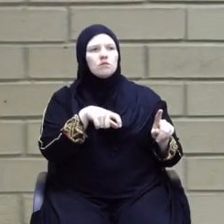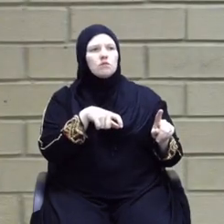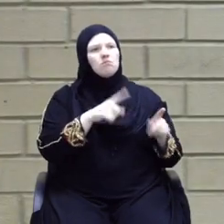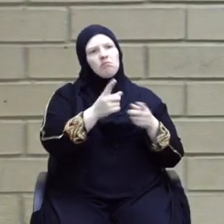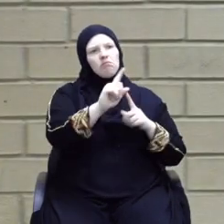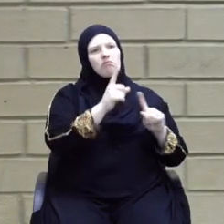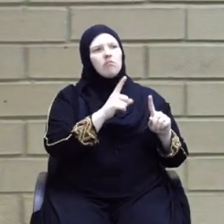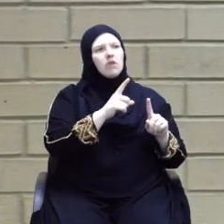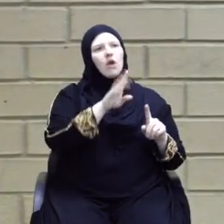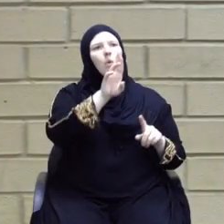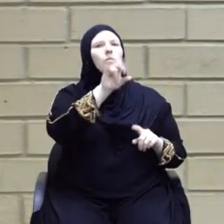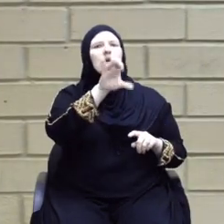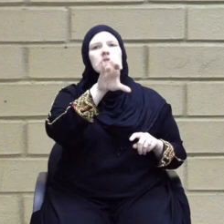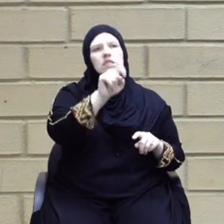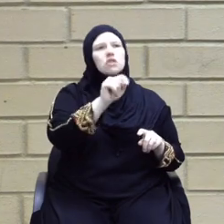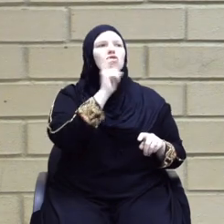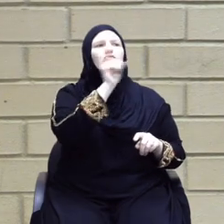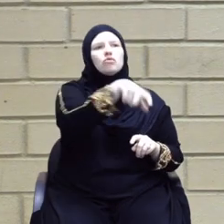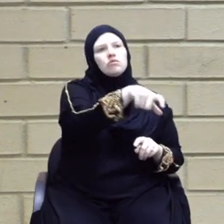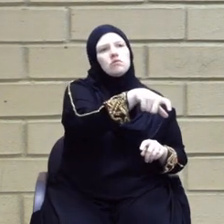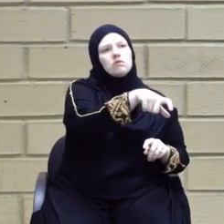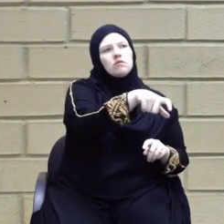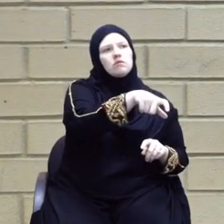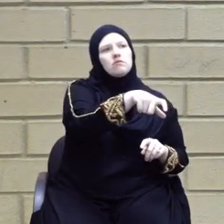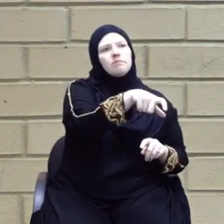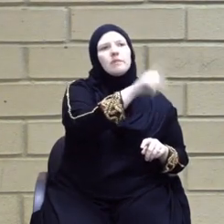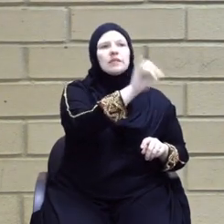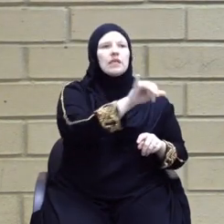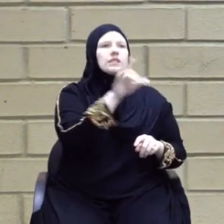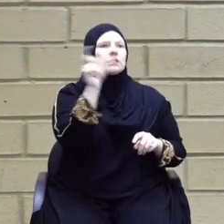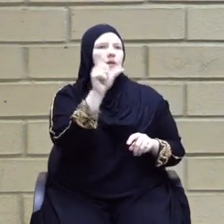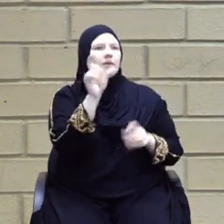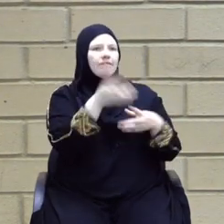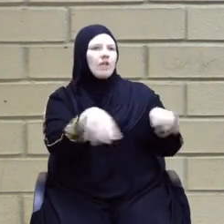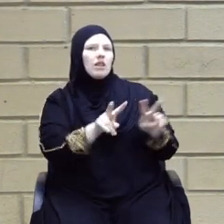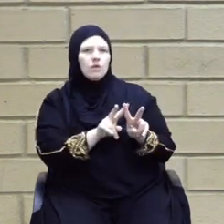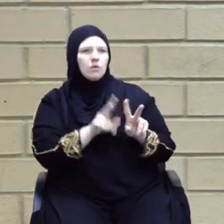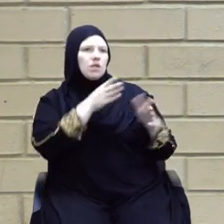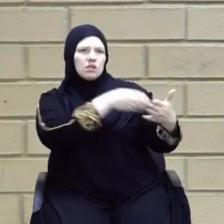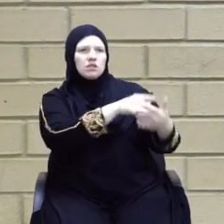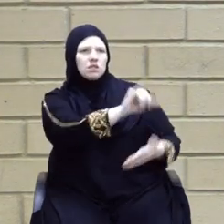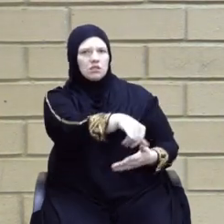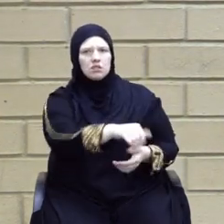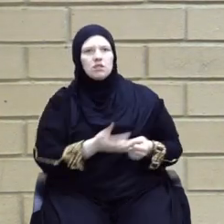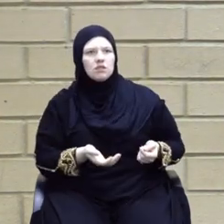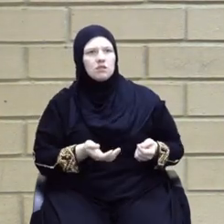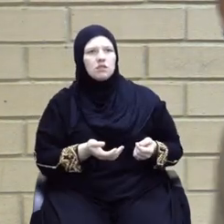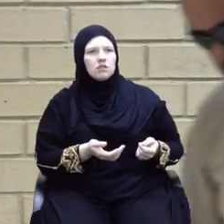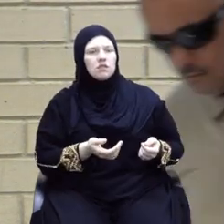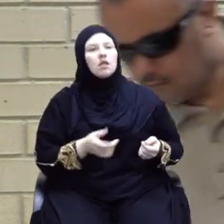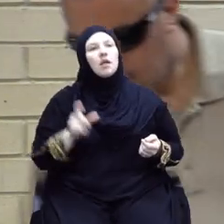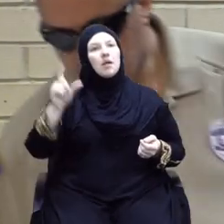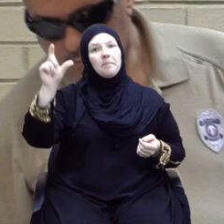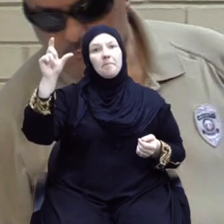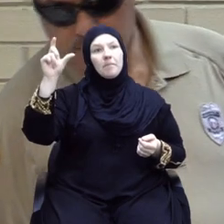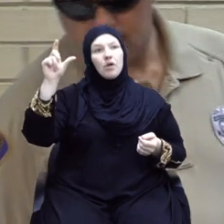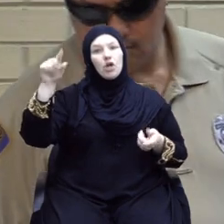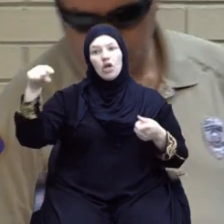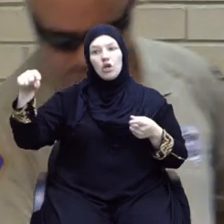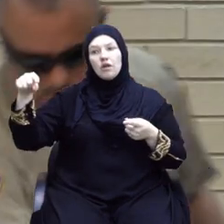a racist, because this is an Islamic value. Going after Muslims is a form of